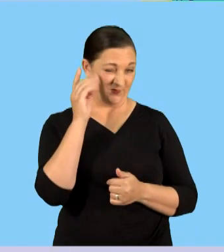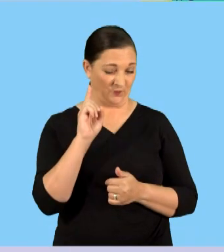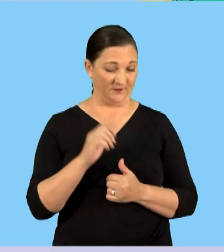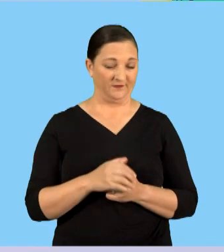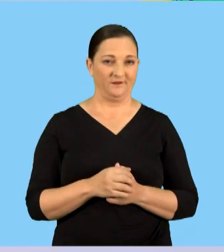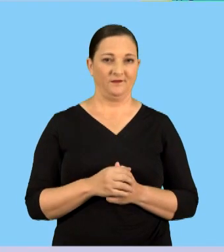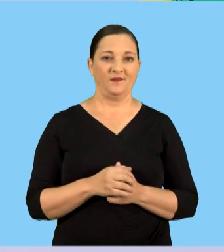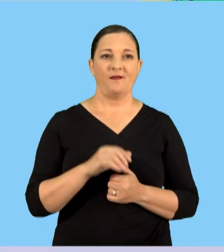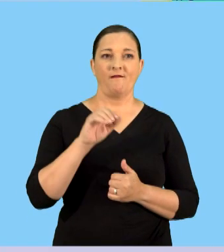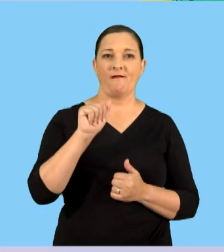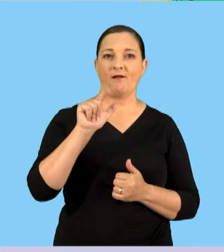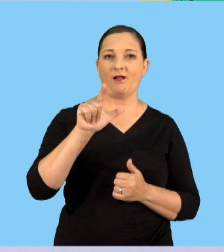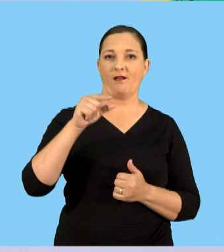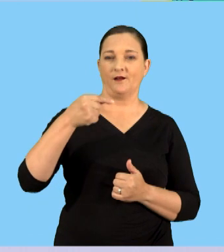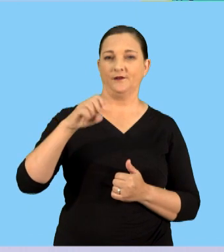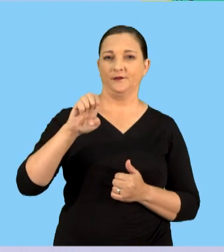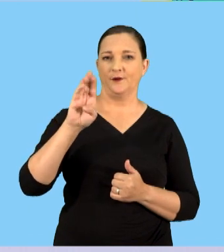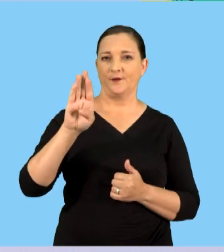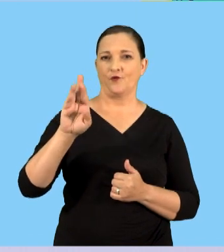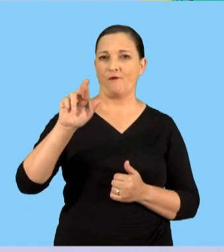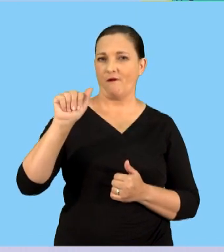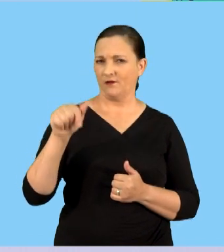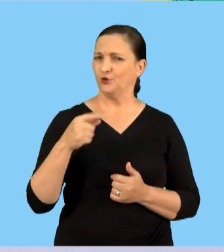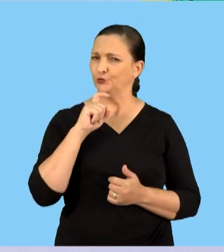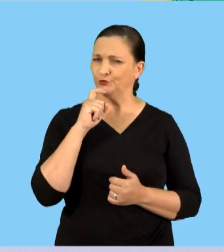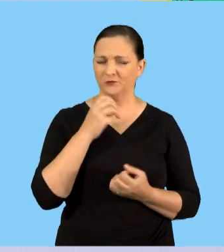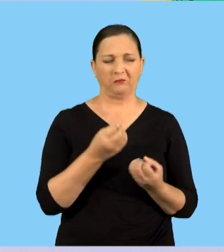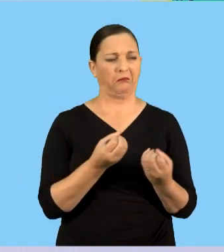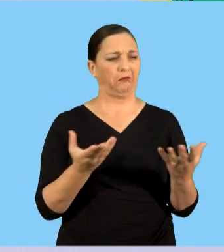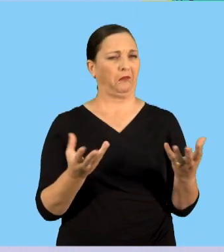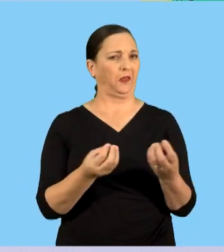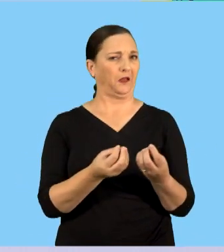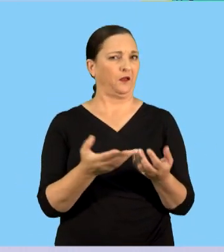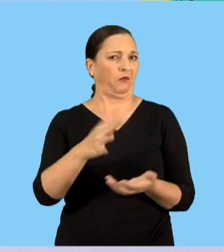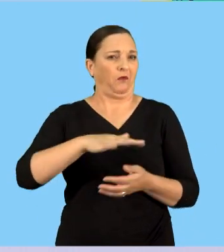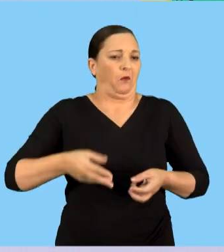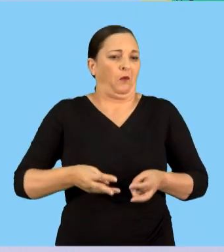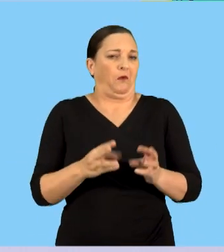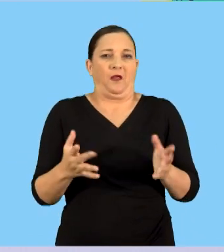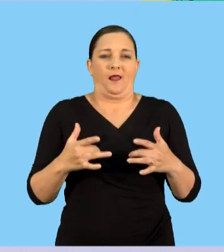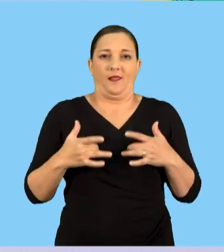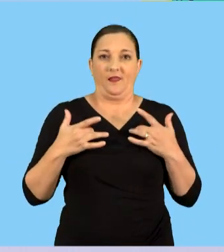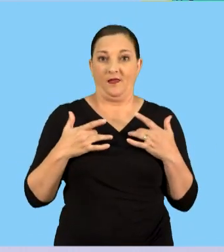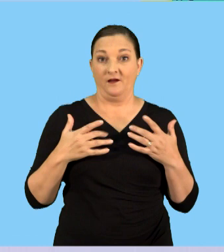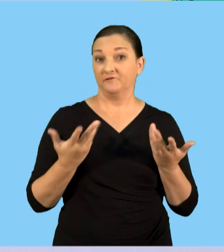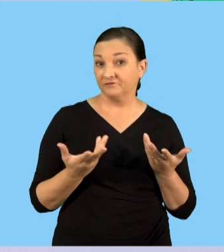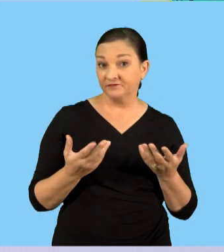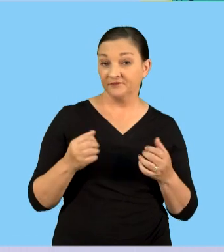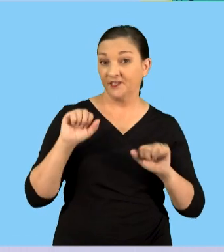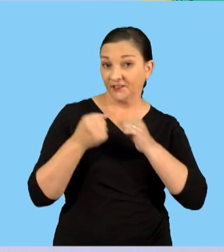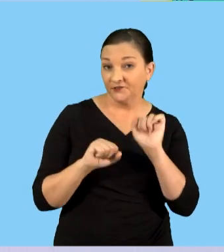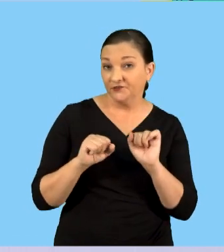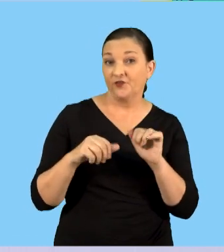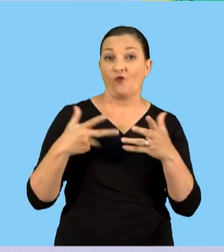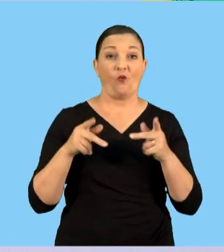Did you know that algebra is used in many fields to solve problems? The fields include engineering,